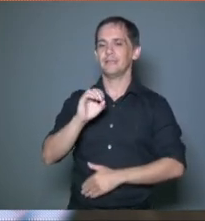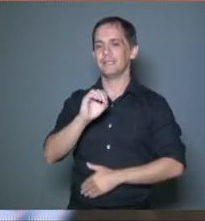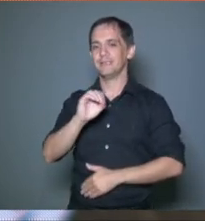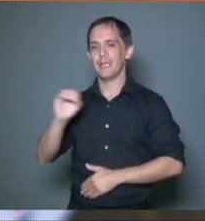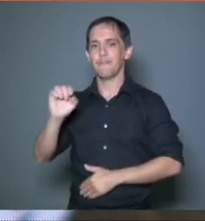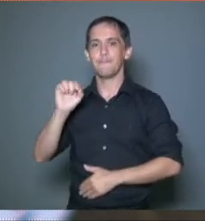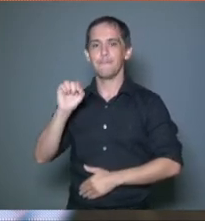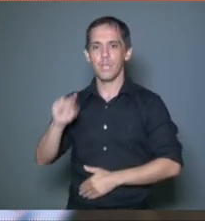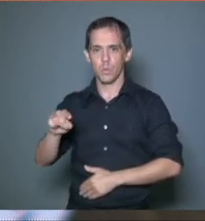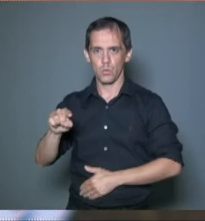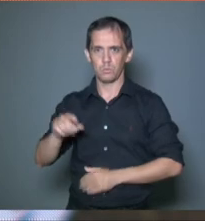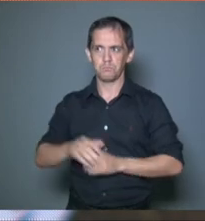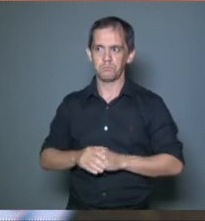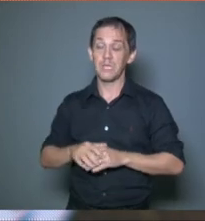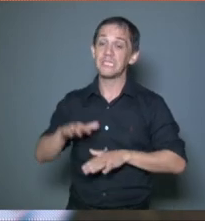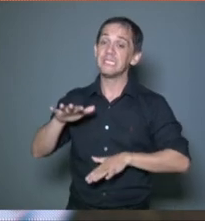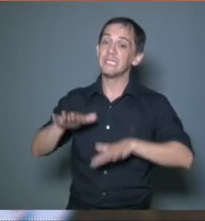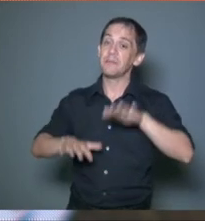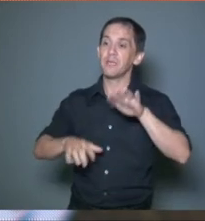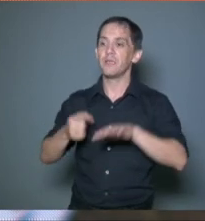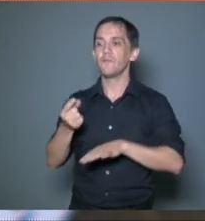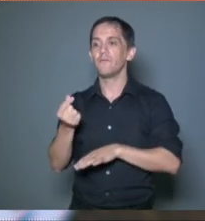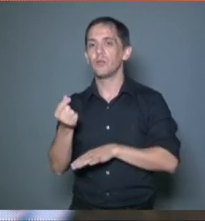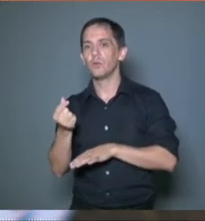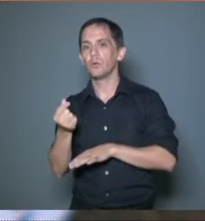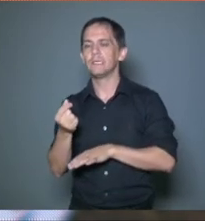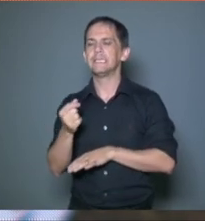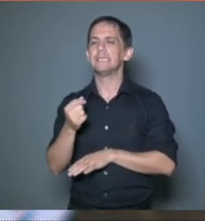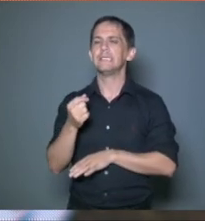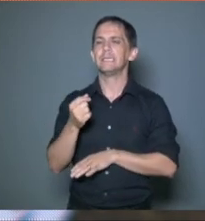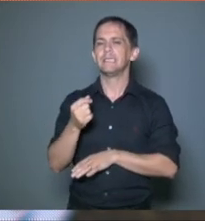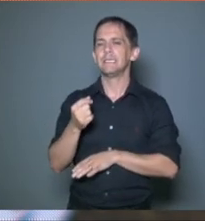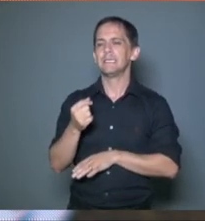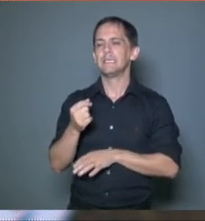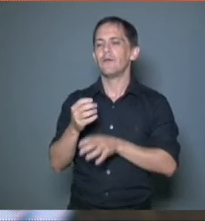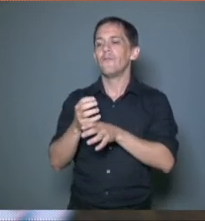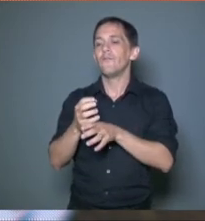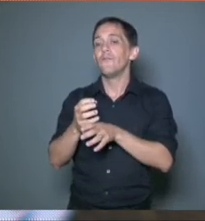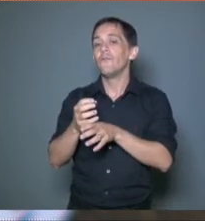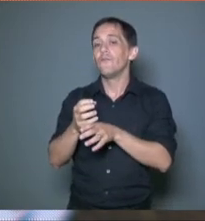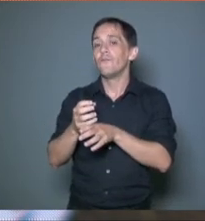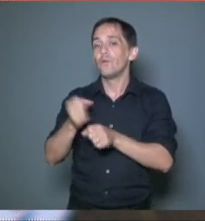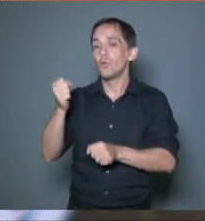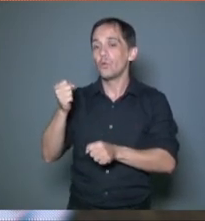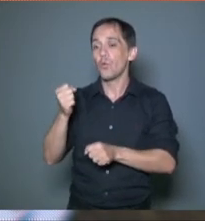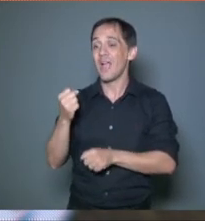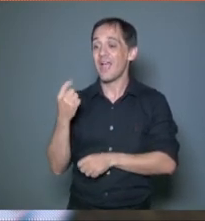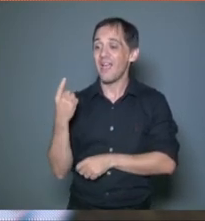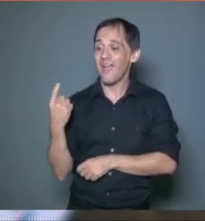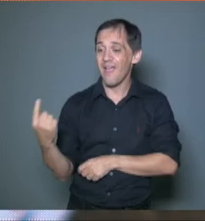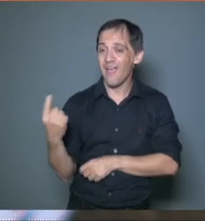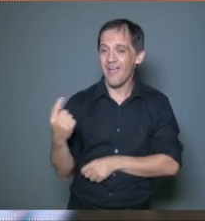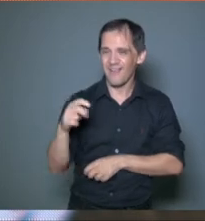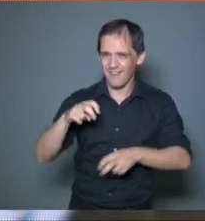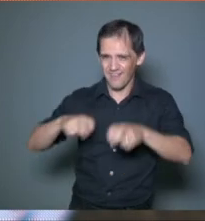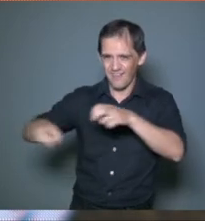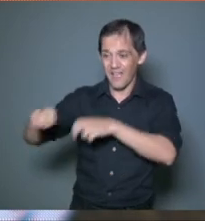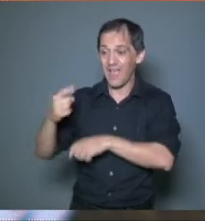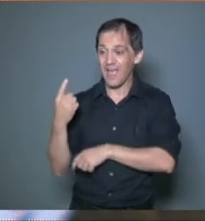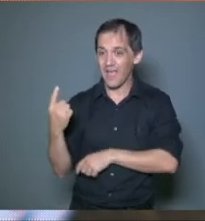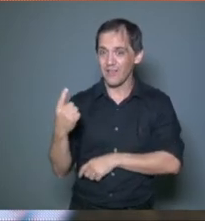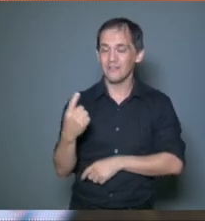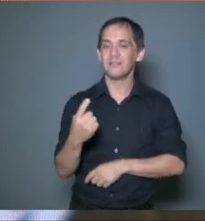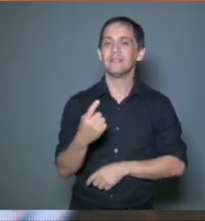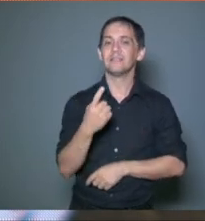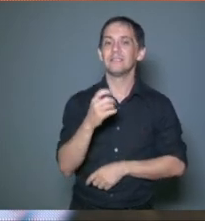head. What is 100,000 head? The price today is 5,000 reals of revenue per head. So the